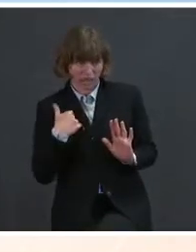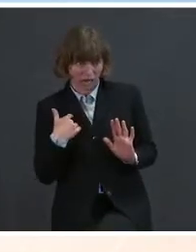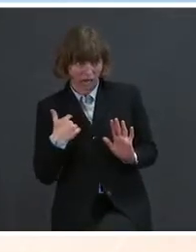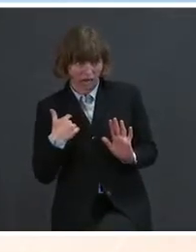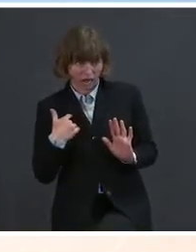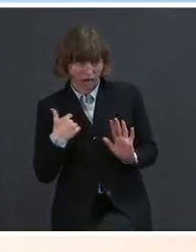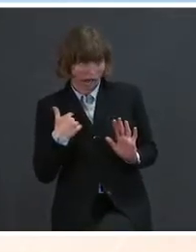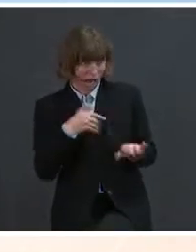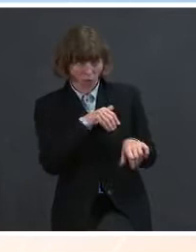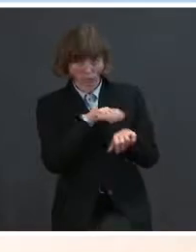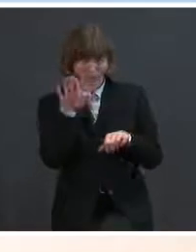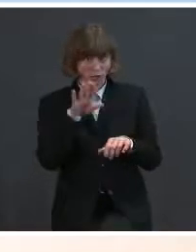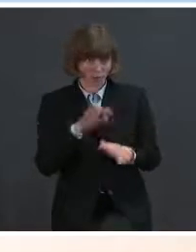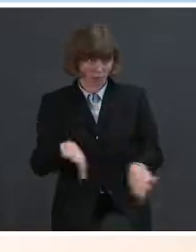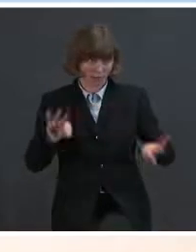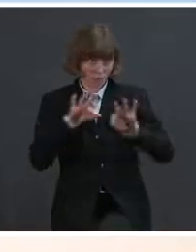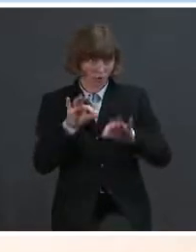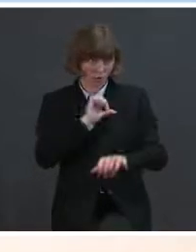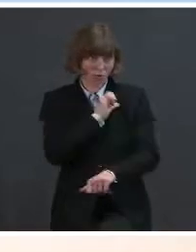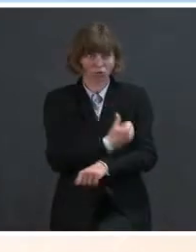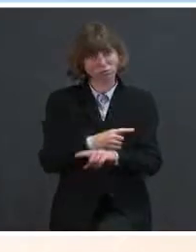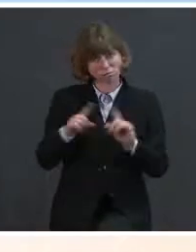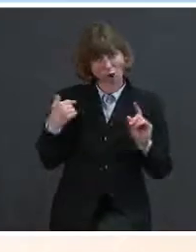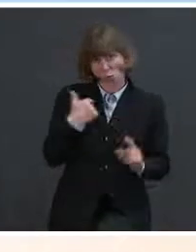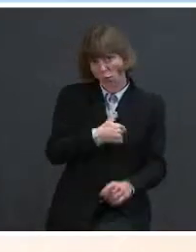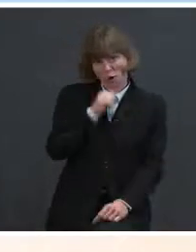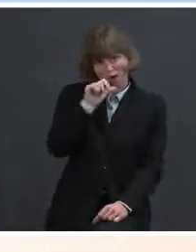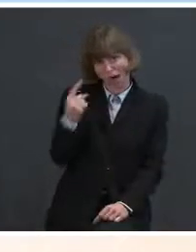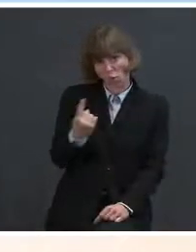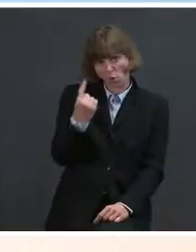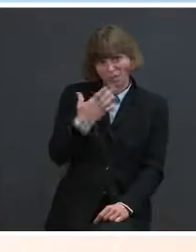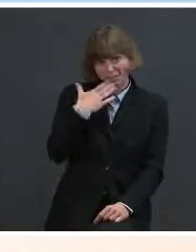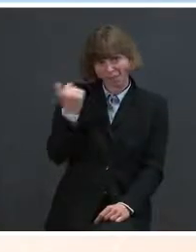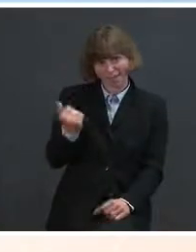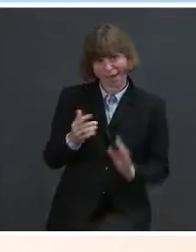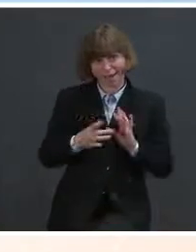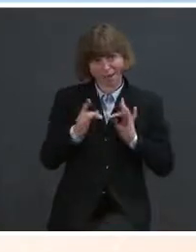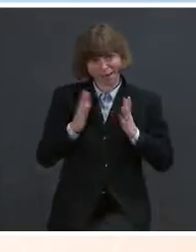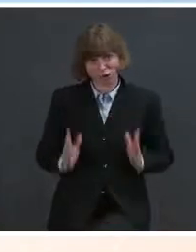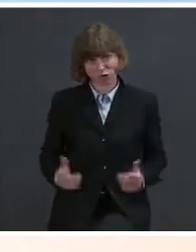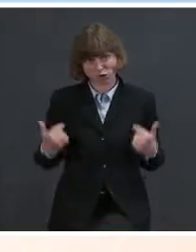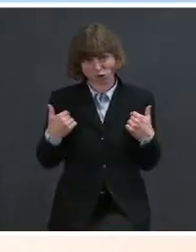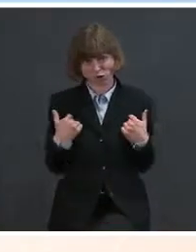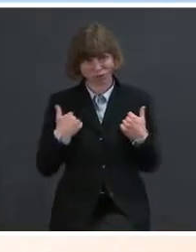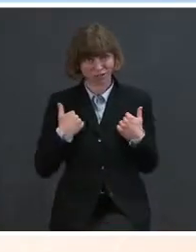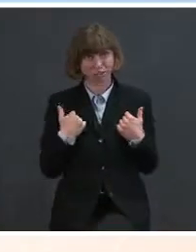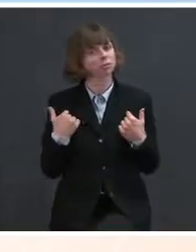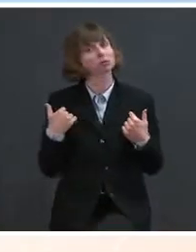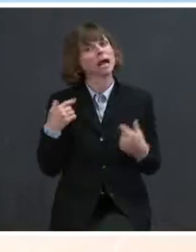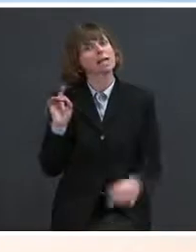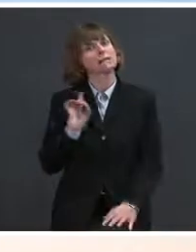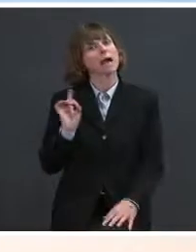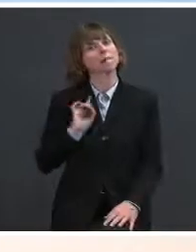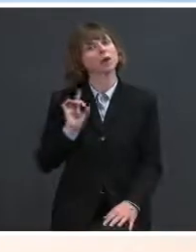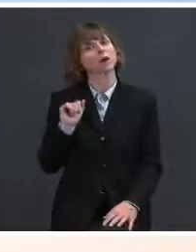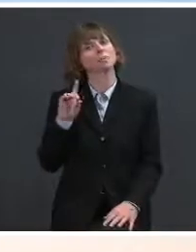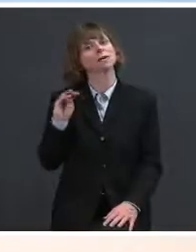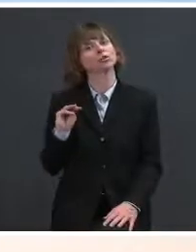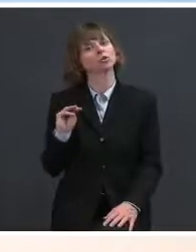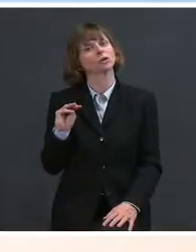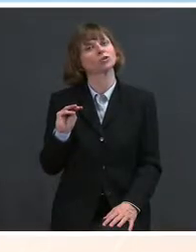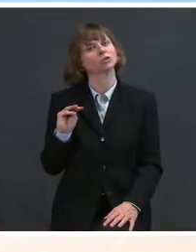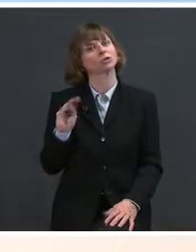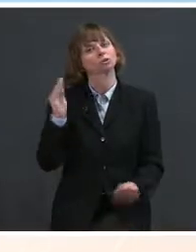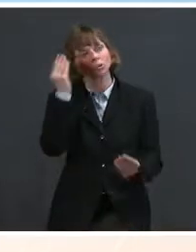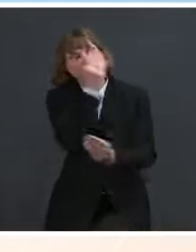important authorities, we are not always the best messengers that here a Democratic administration to communicate to everyone